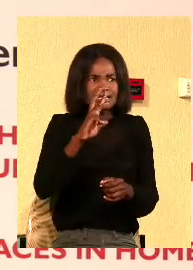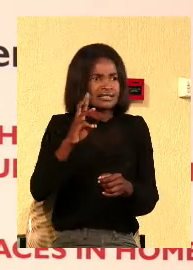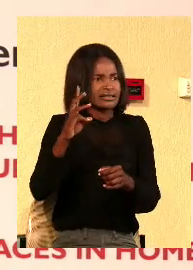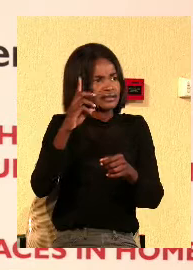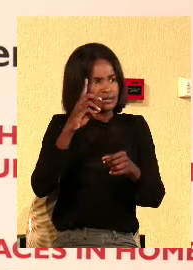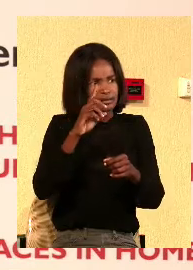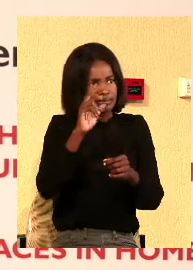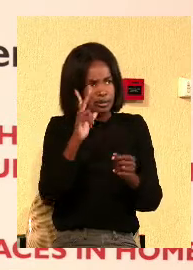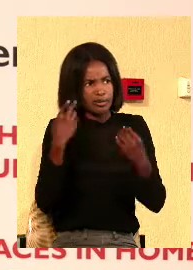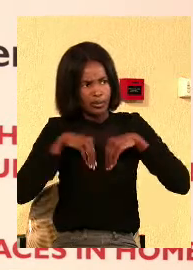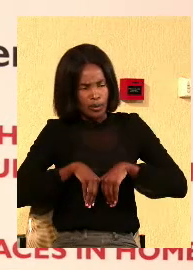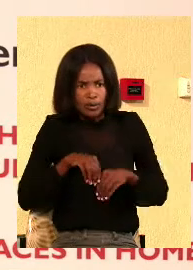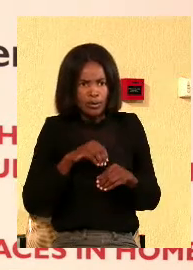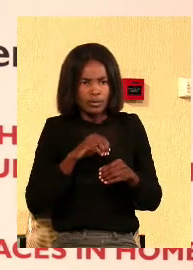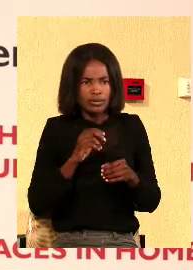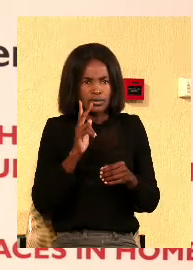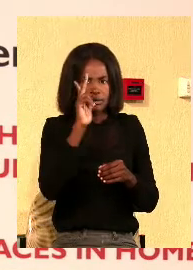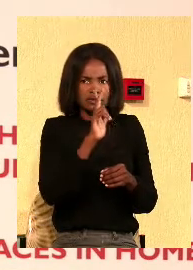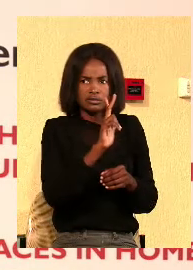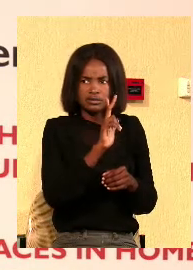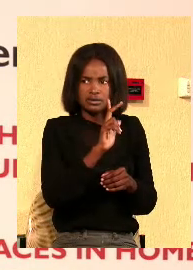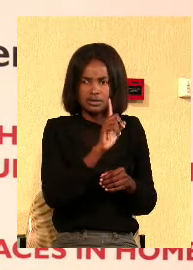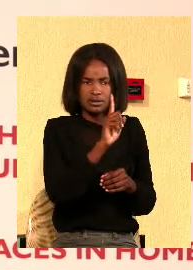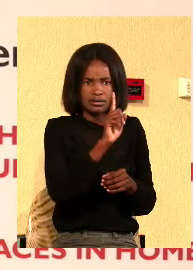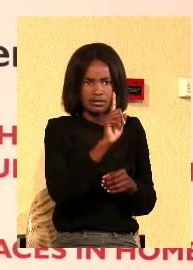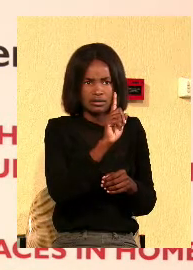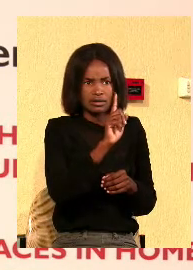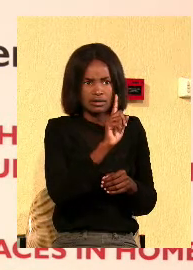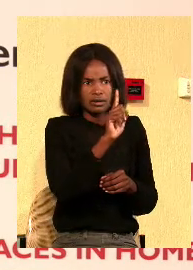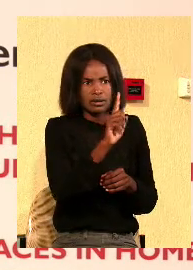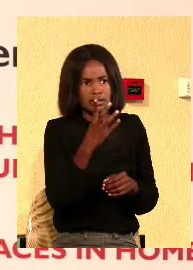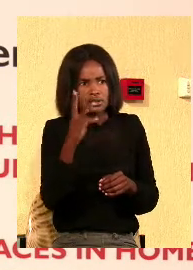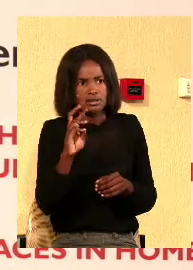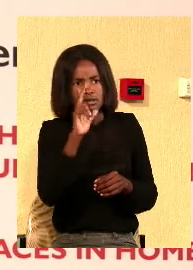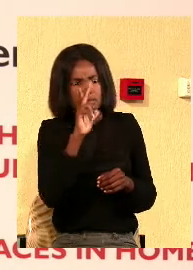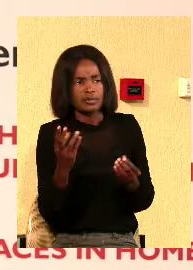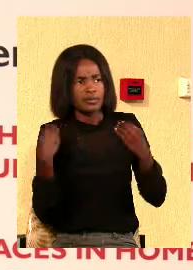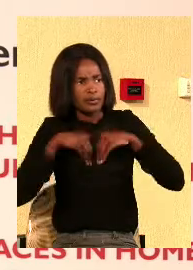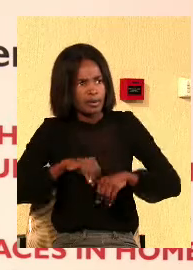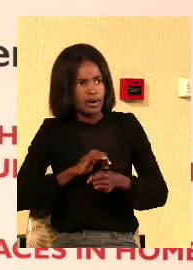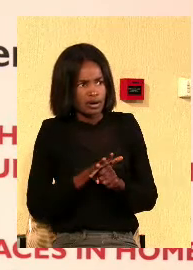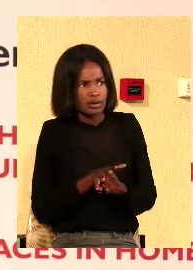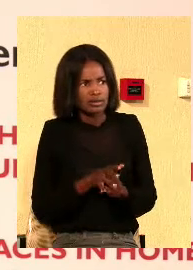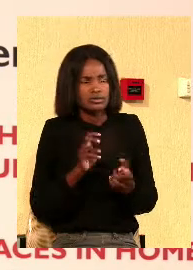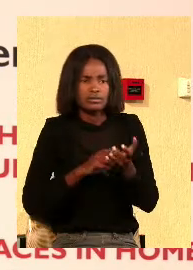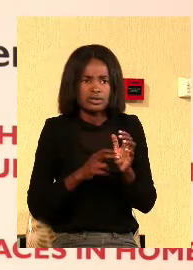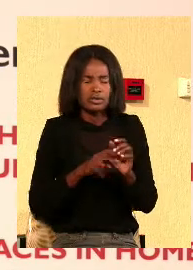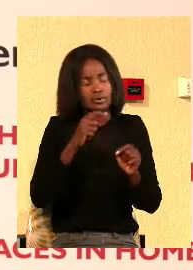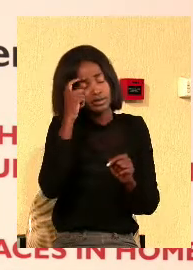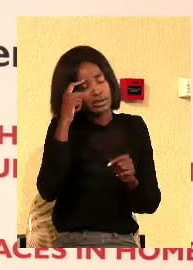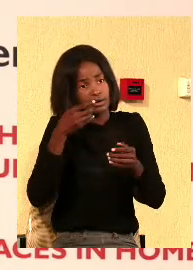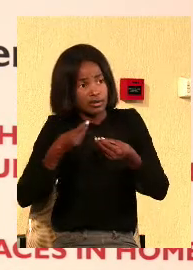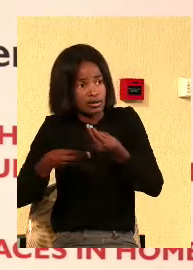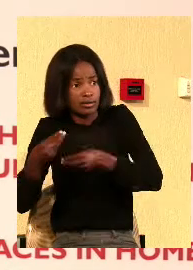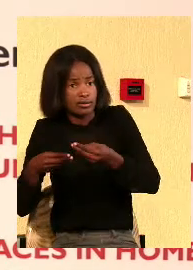people, which we need to protect, but we also have an economy at stake, so all of these things must come into play, and then we